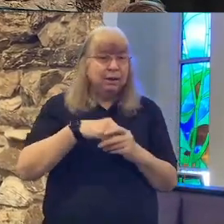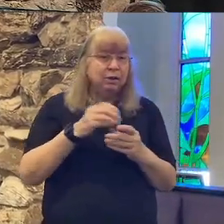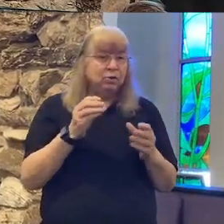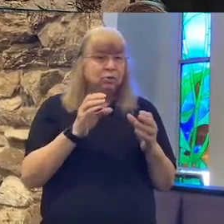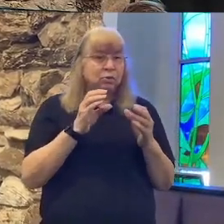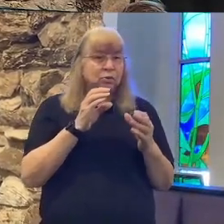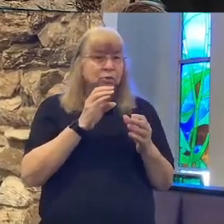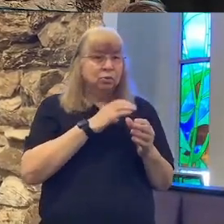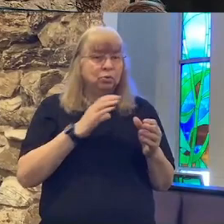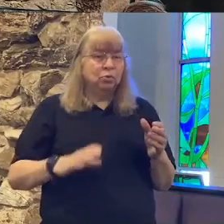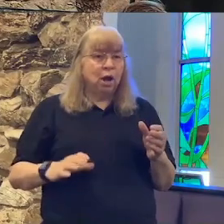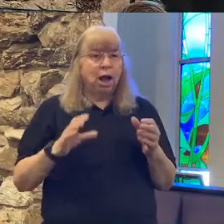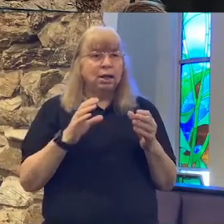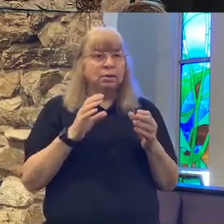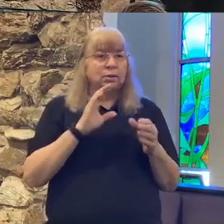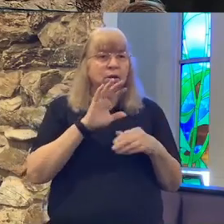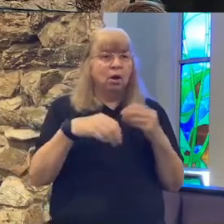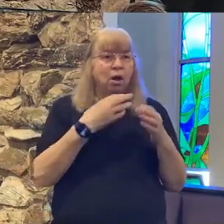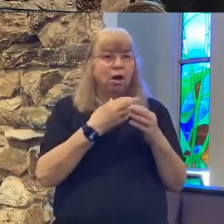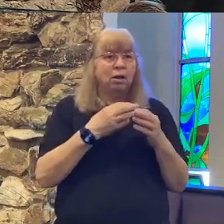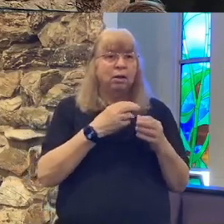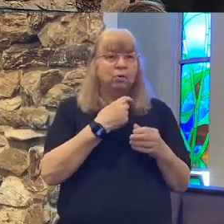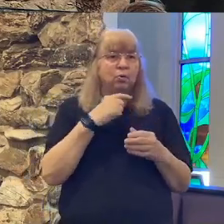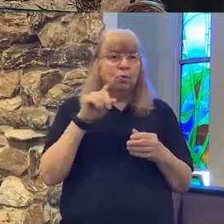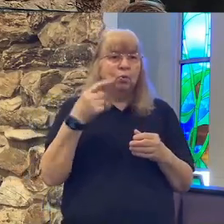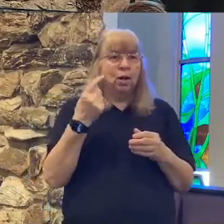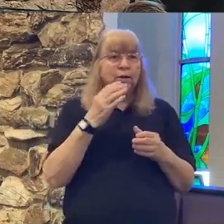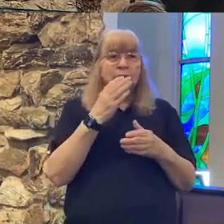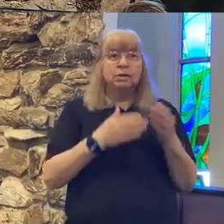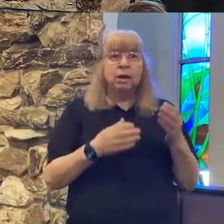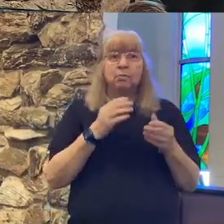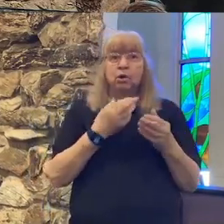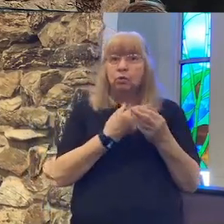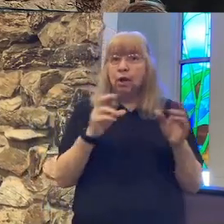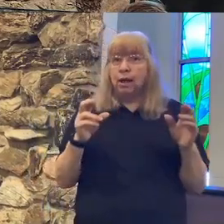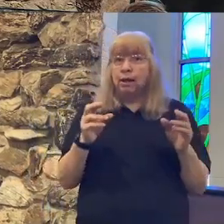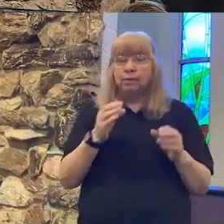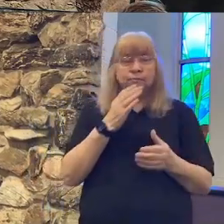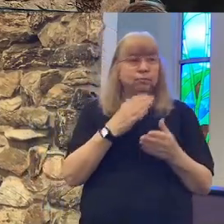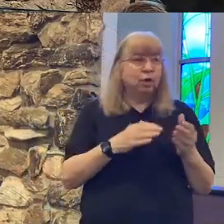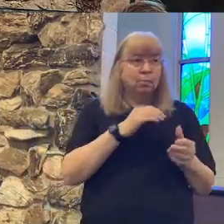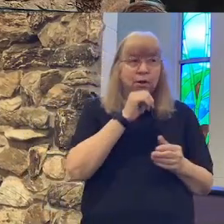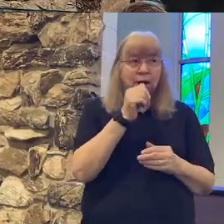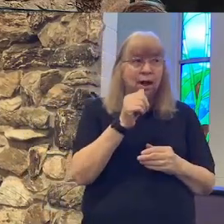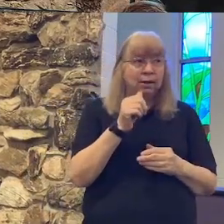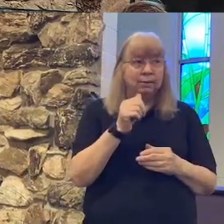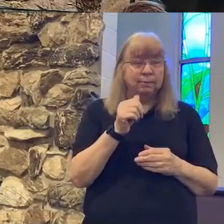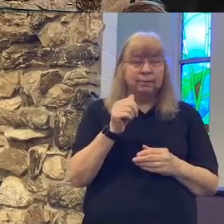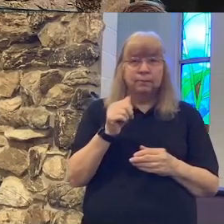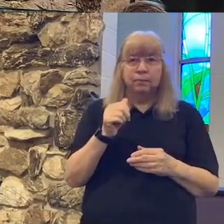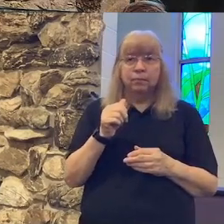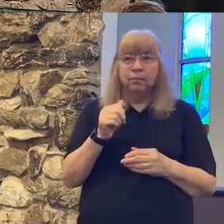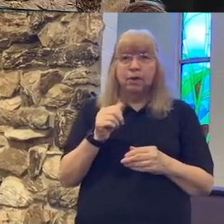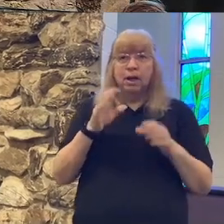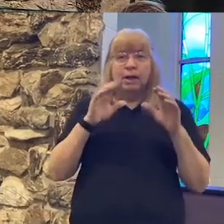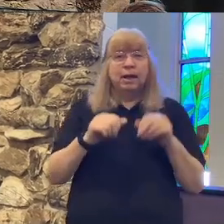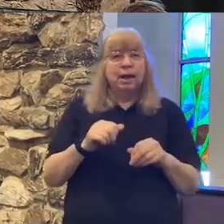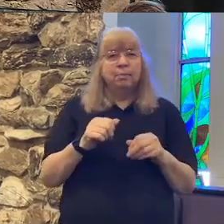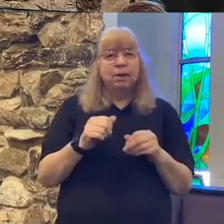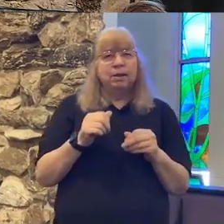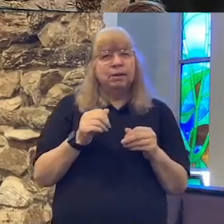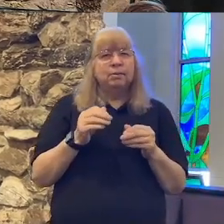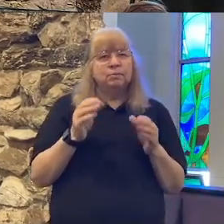Okay? Some of us are ready for that. Some of us are not. It can be subtle